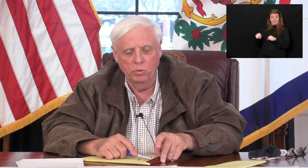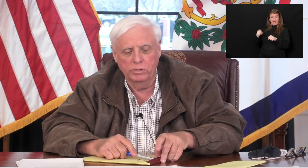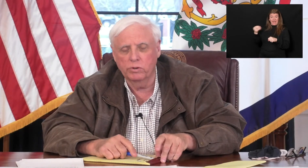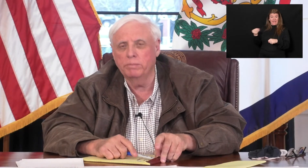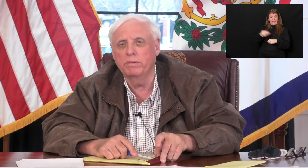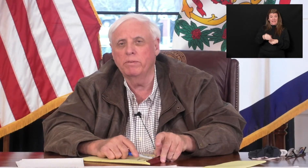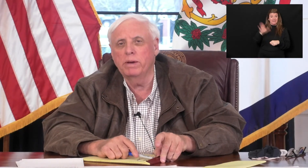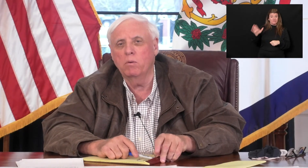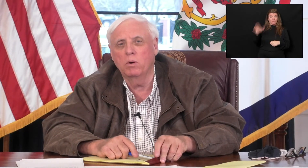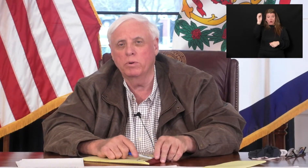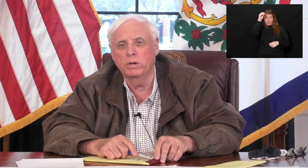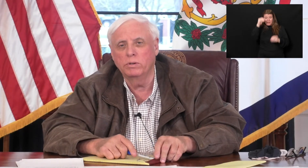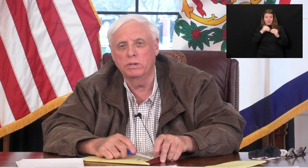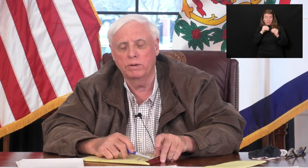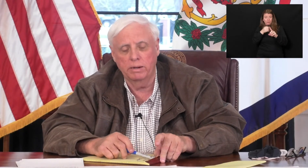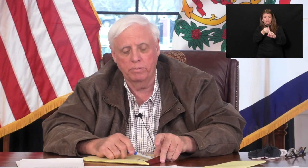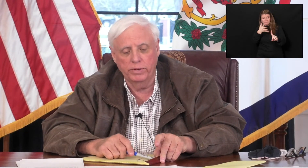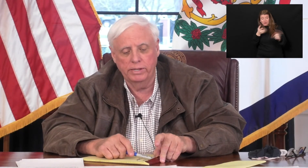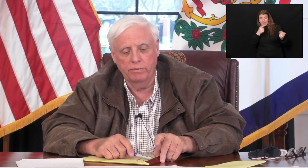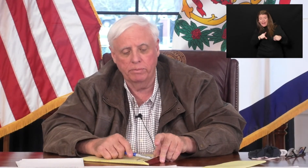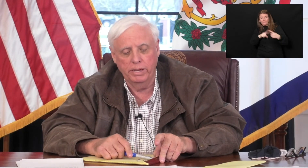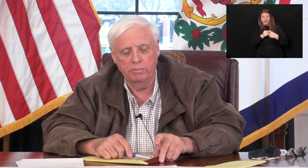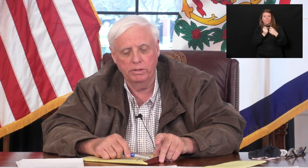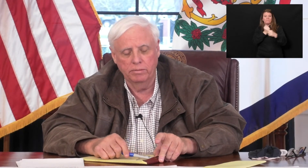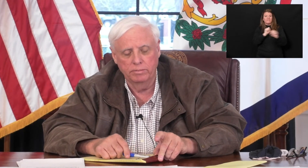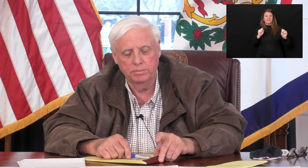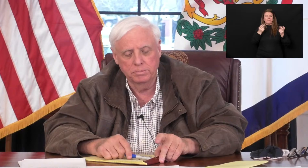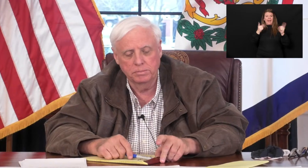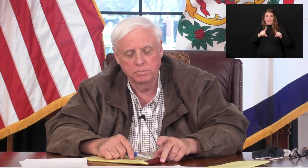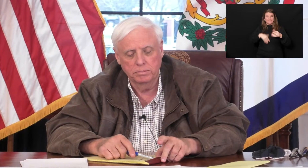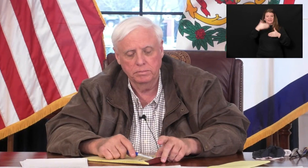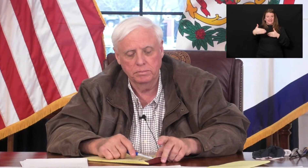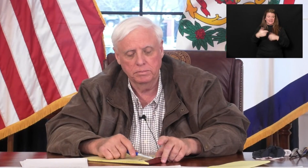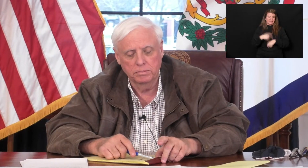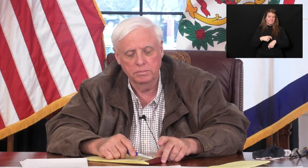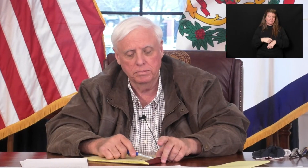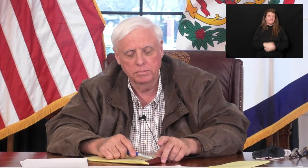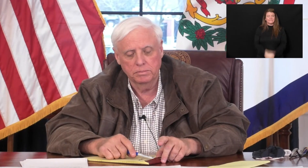be more descriptive about what we're doing to try to prevent that from happening.